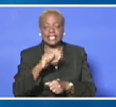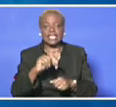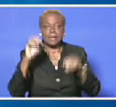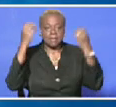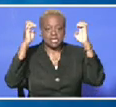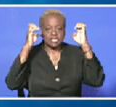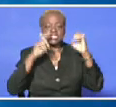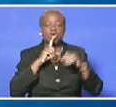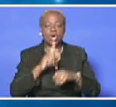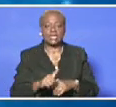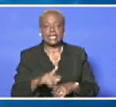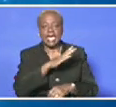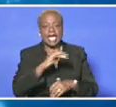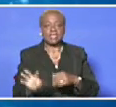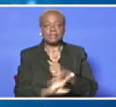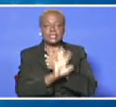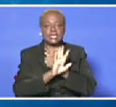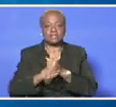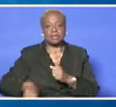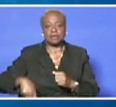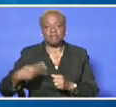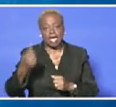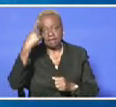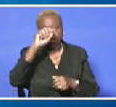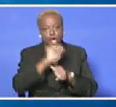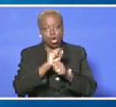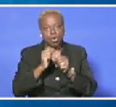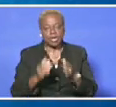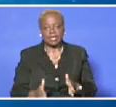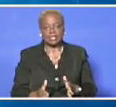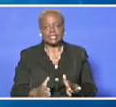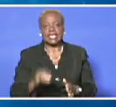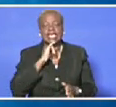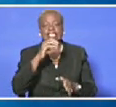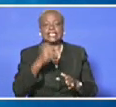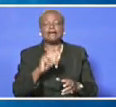and the protection they provide for workers and their tenure is a valuable safeguard.